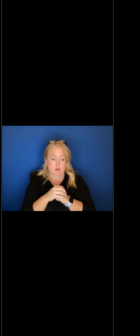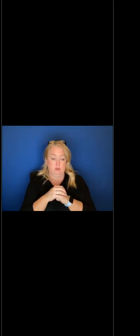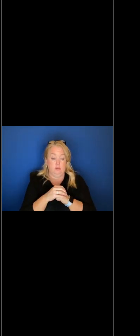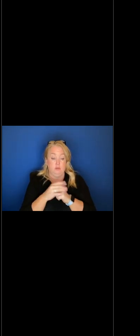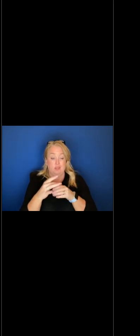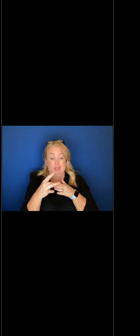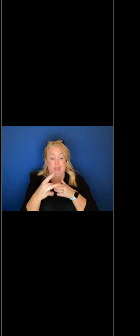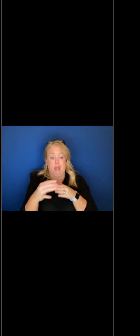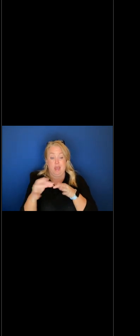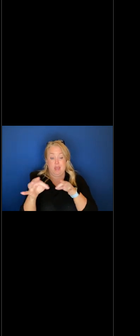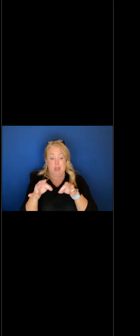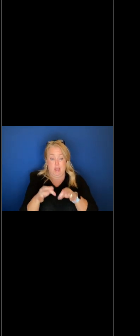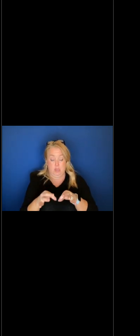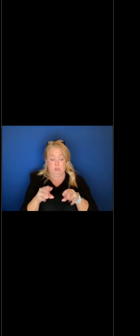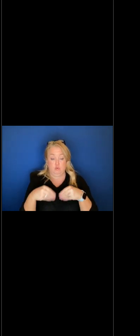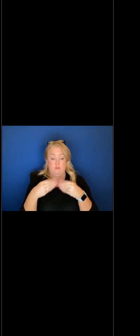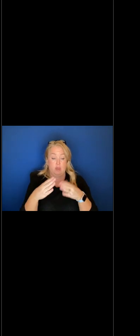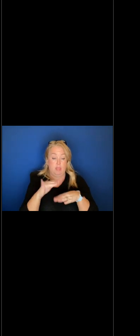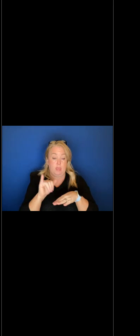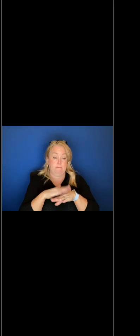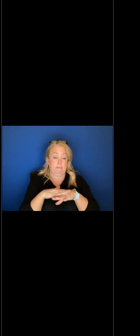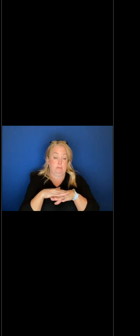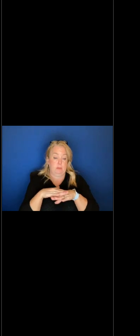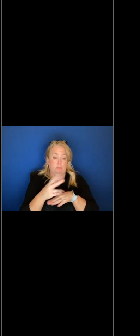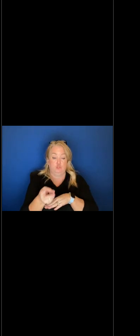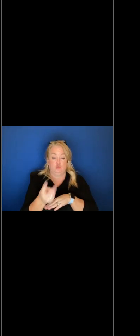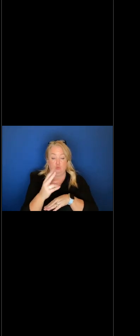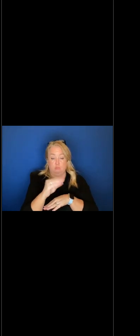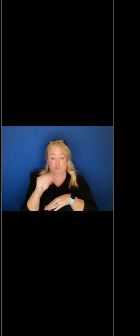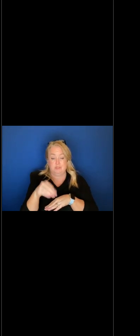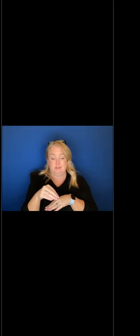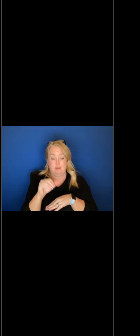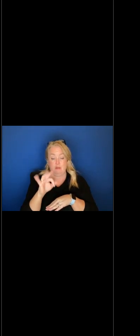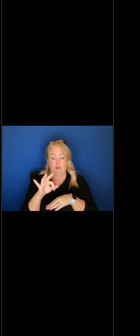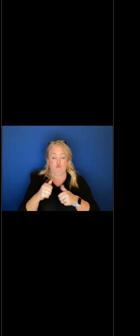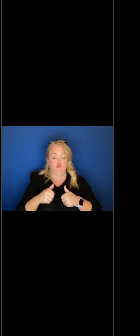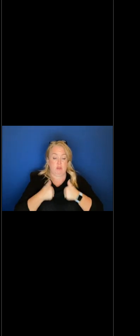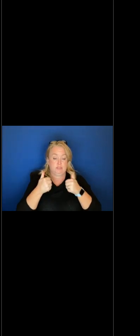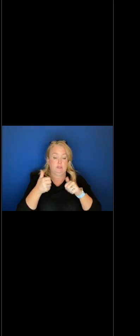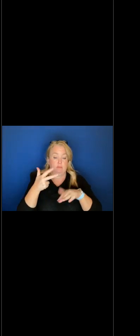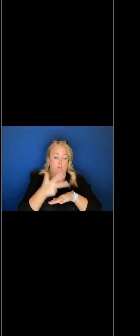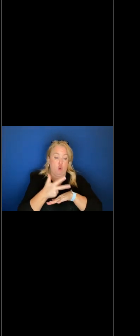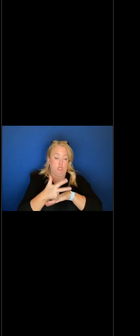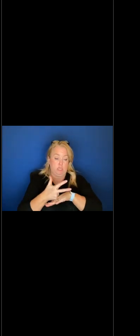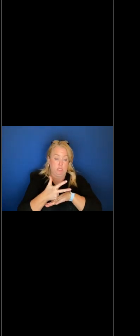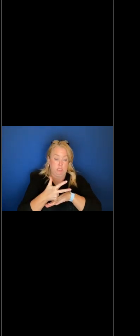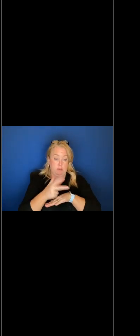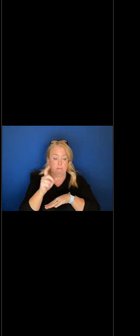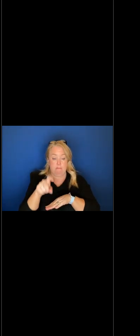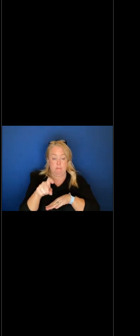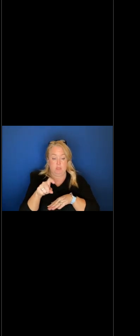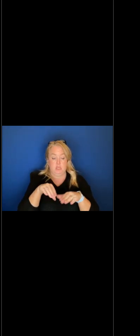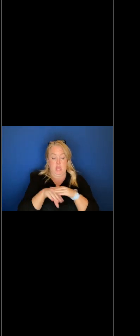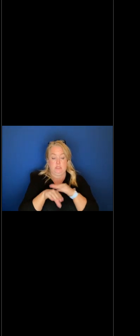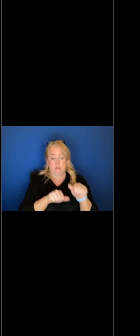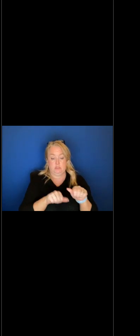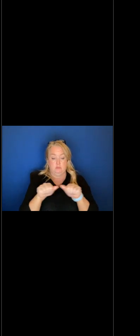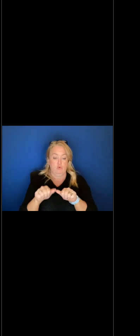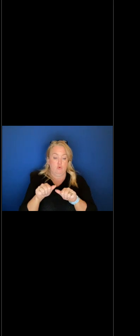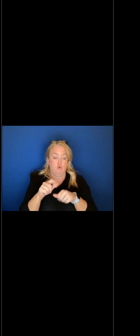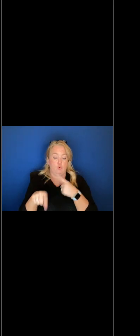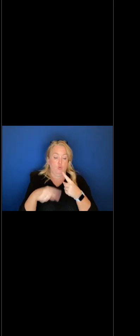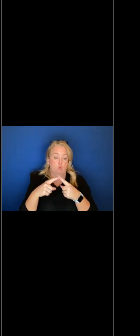The guidelines provide that a minimum of 2% of resident parking spaces must be